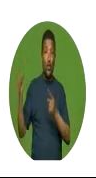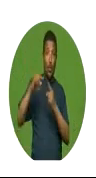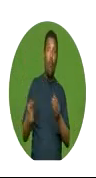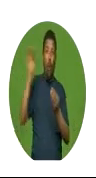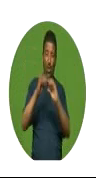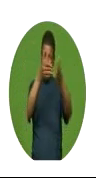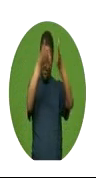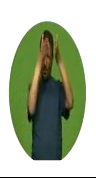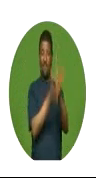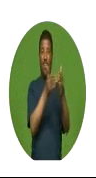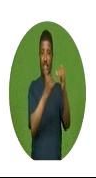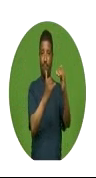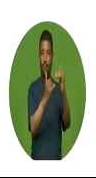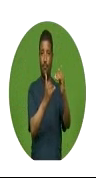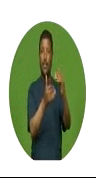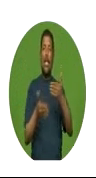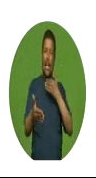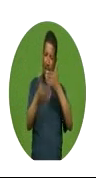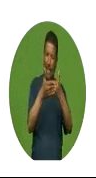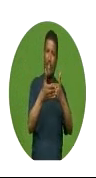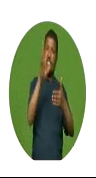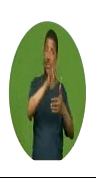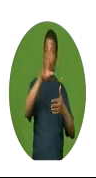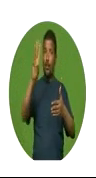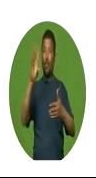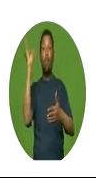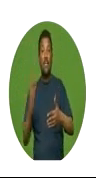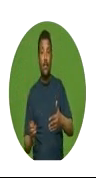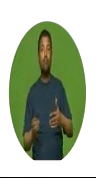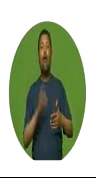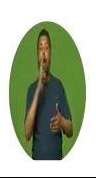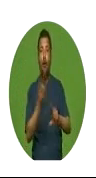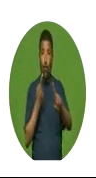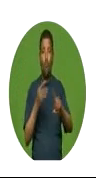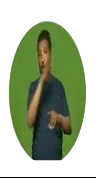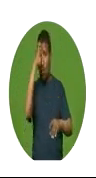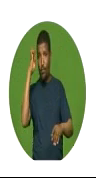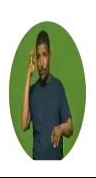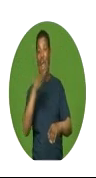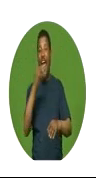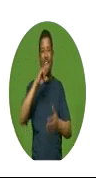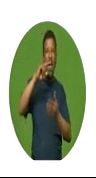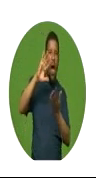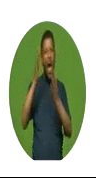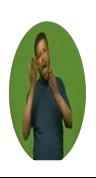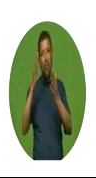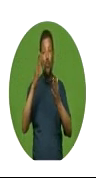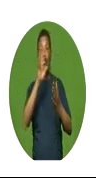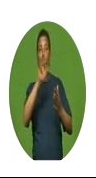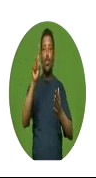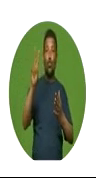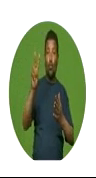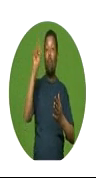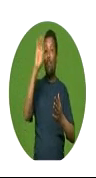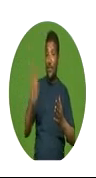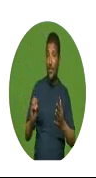more specific, nearly 36% are from Europe and about 32%